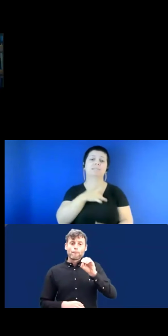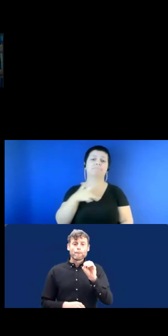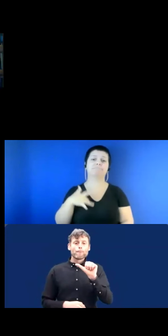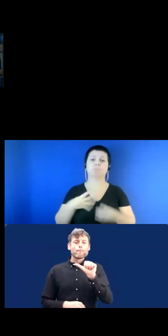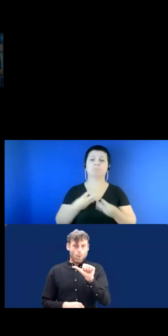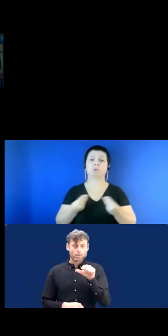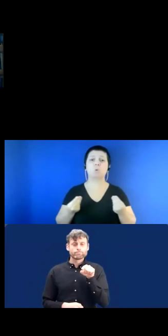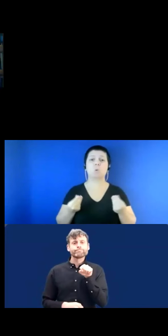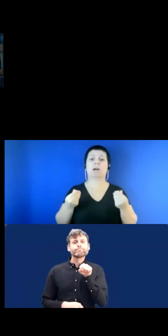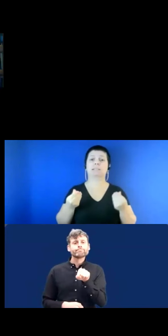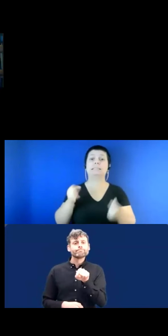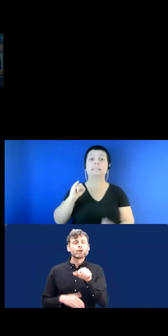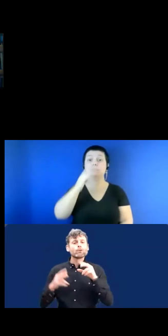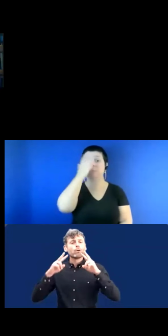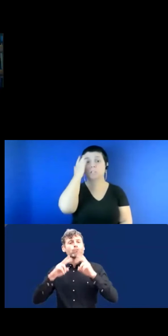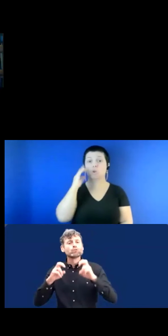with Usher.